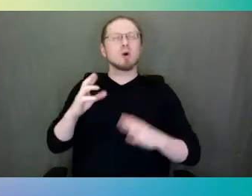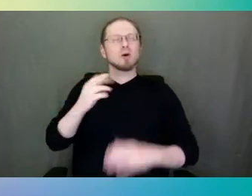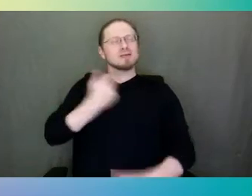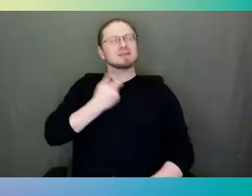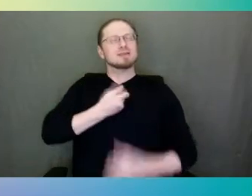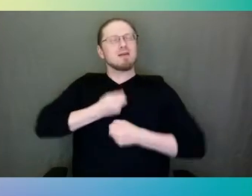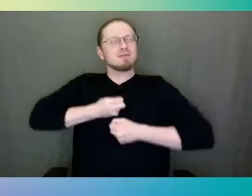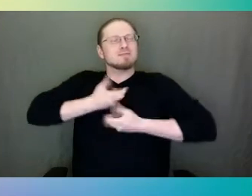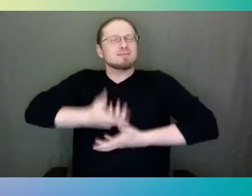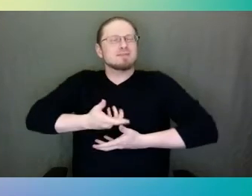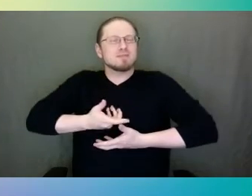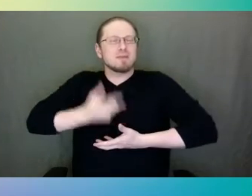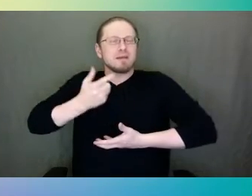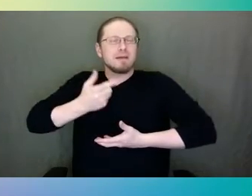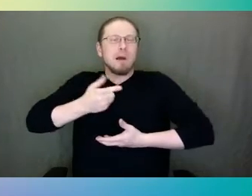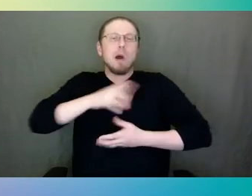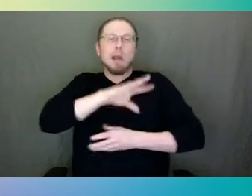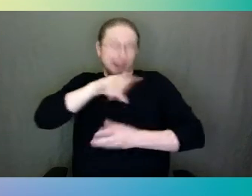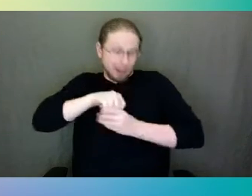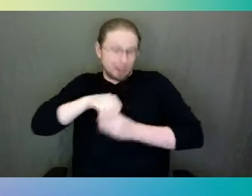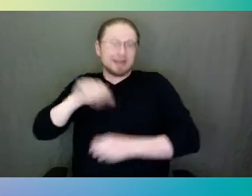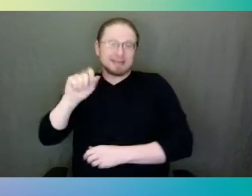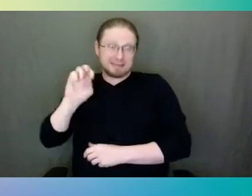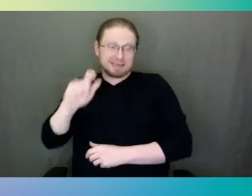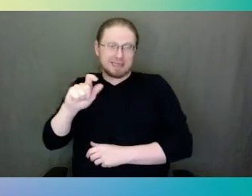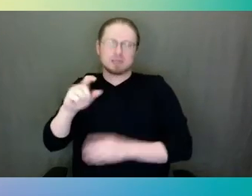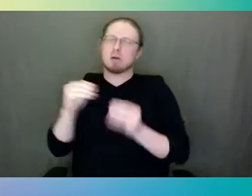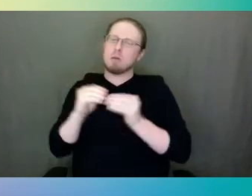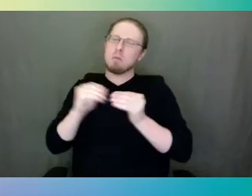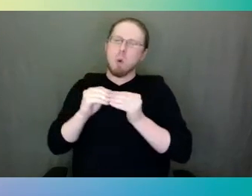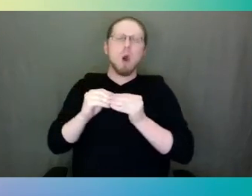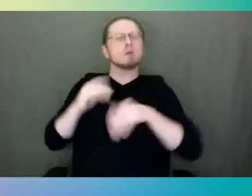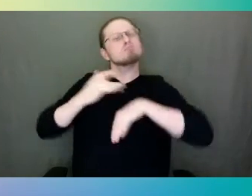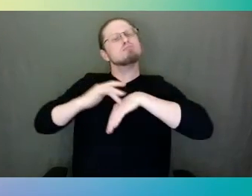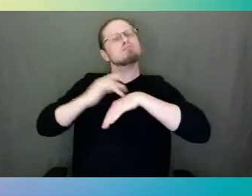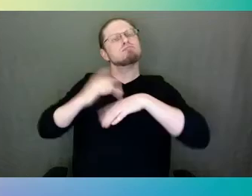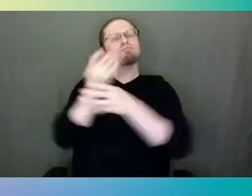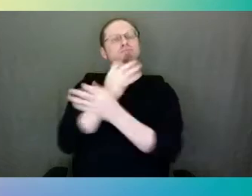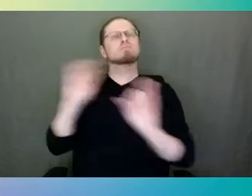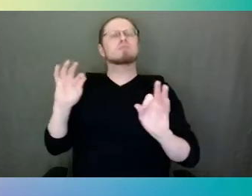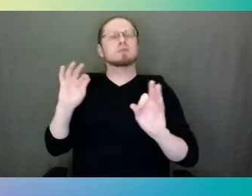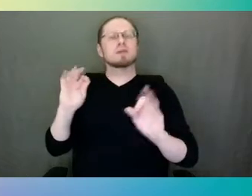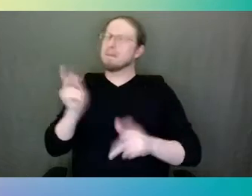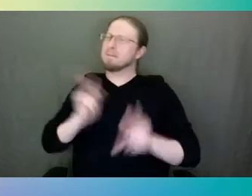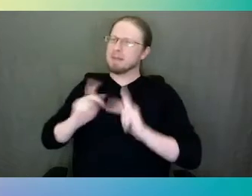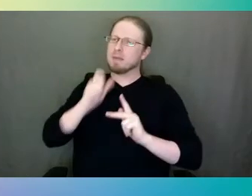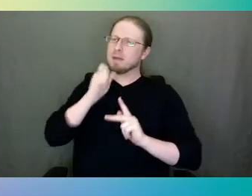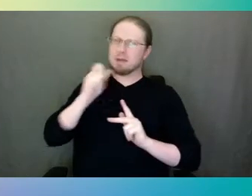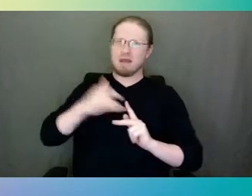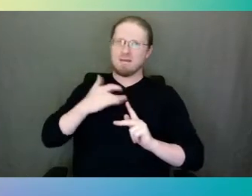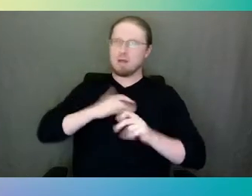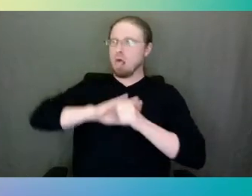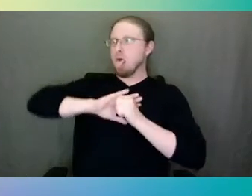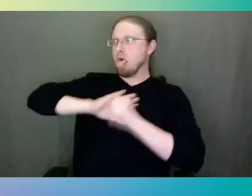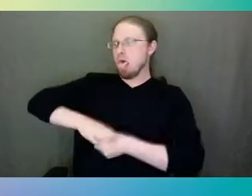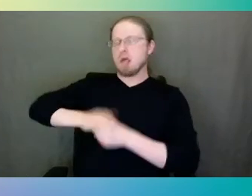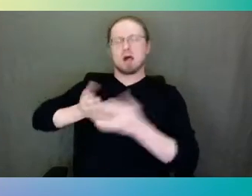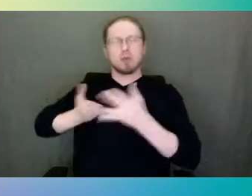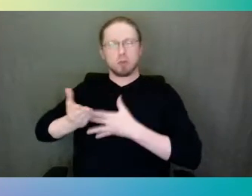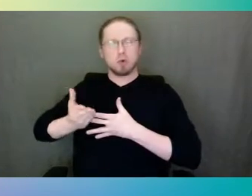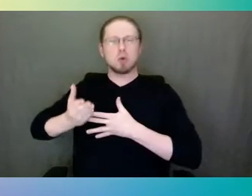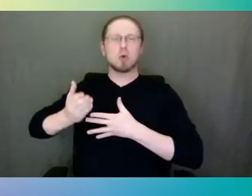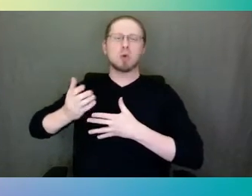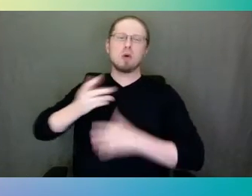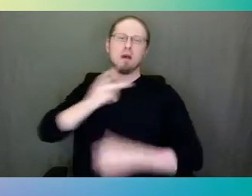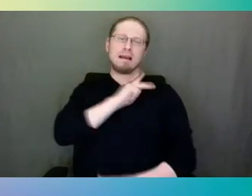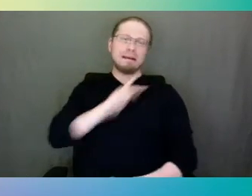including sex, was more free. People weren't under the heavier hand of religion and the monarchy and the state. People were